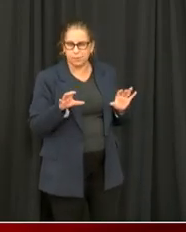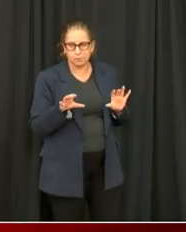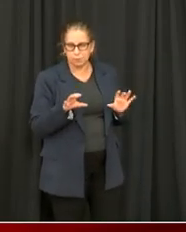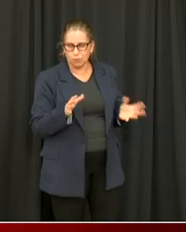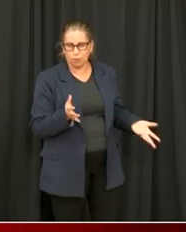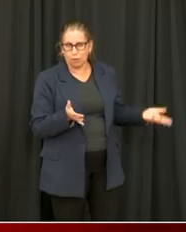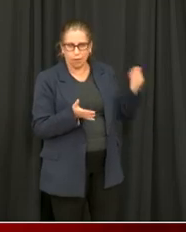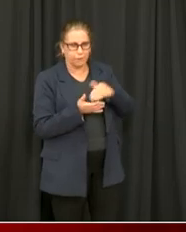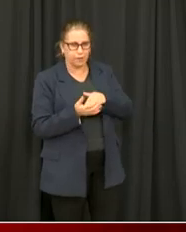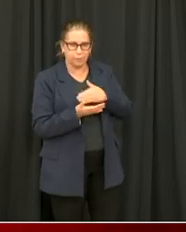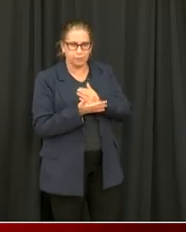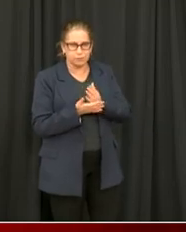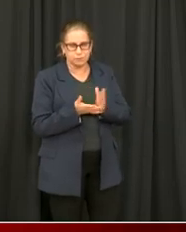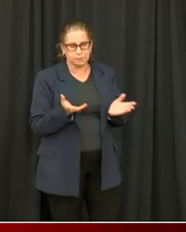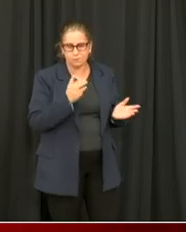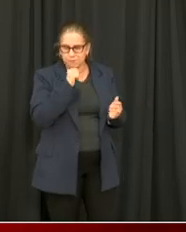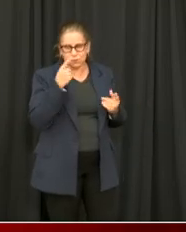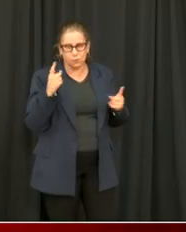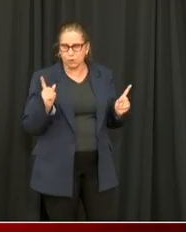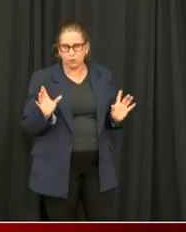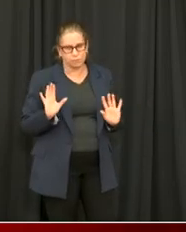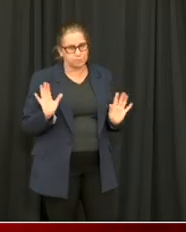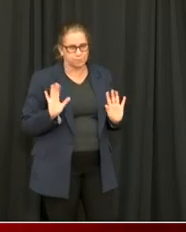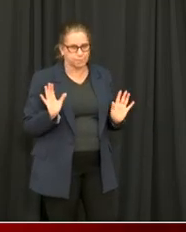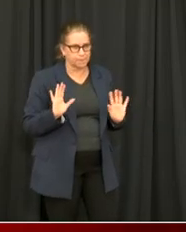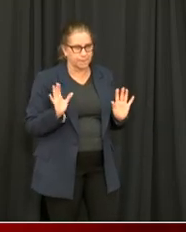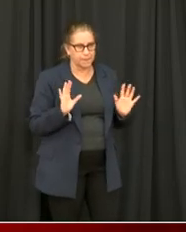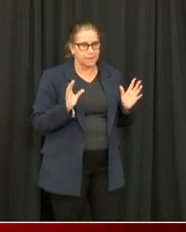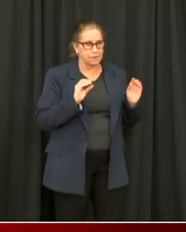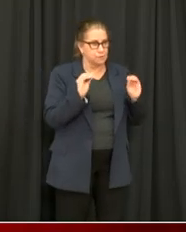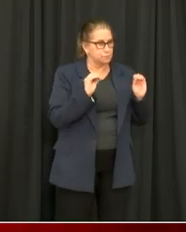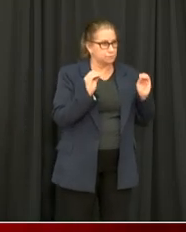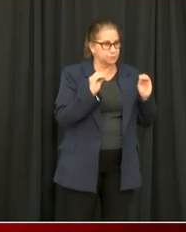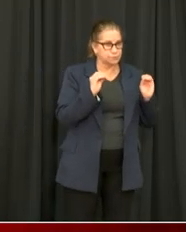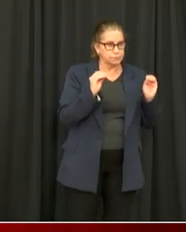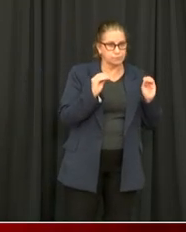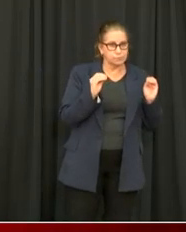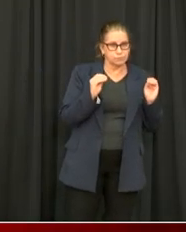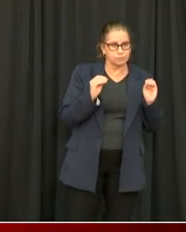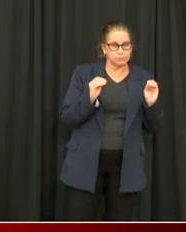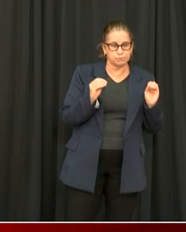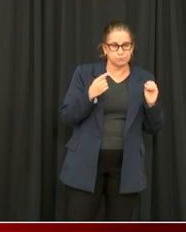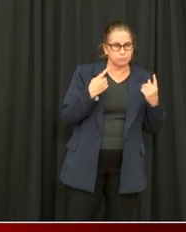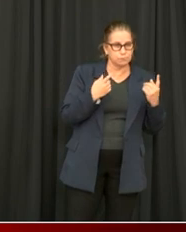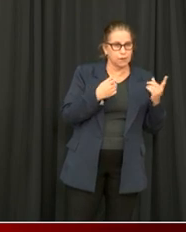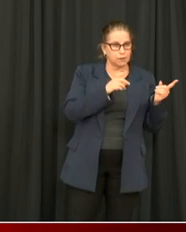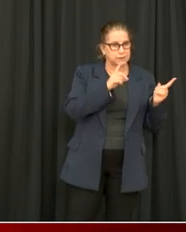That's not how it works. Okay, but no consideration, you're not going to say to the council, maybe